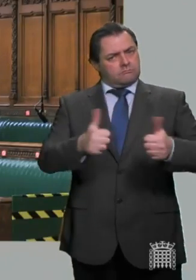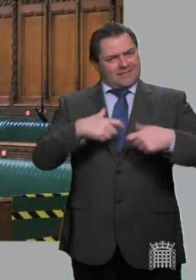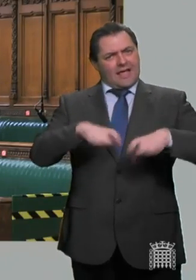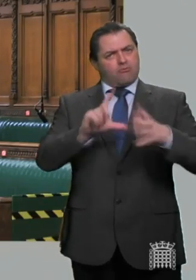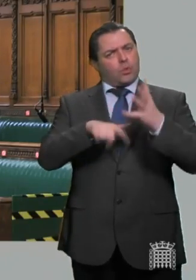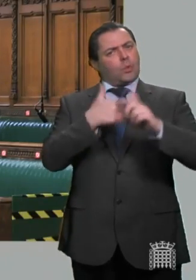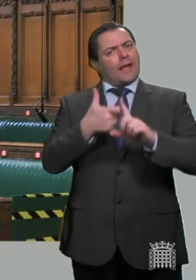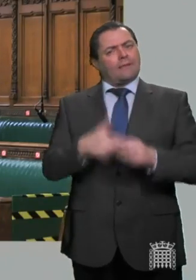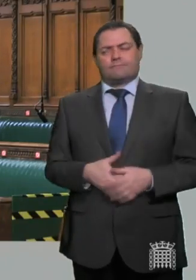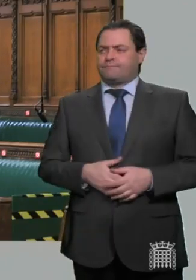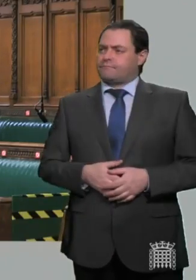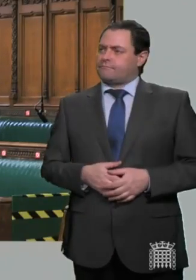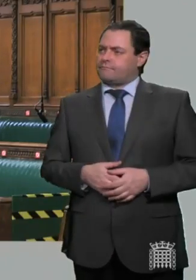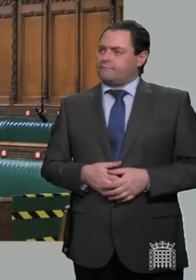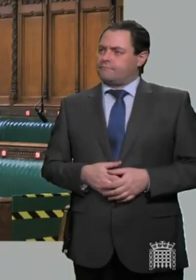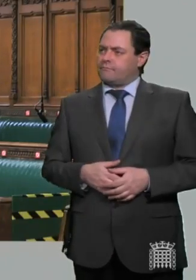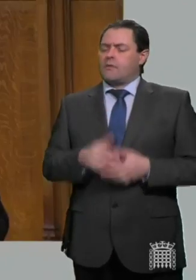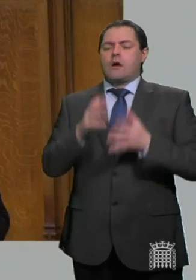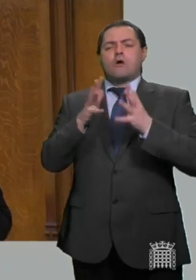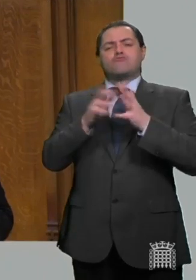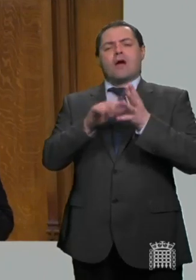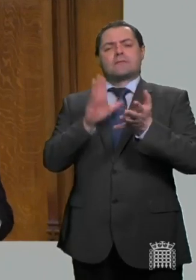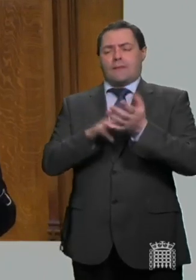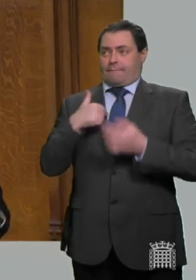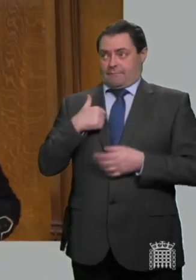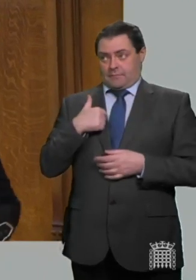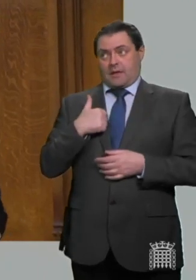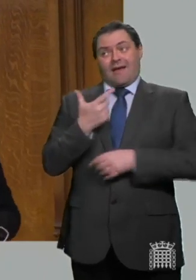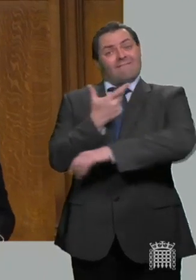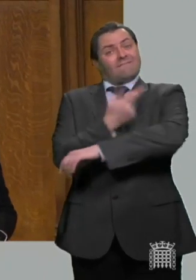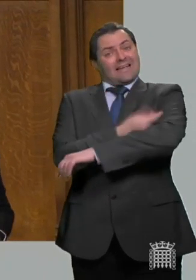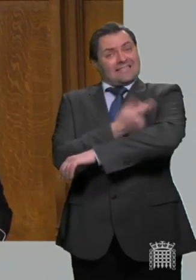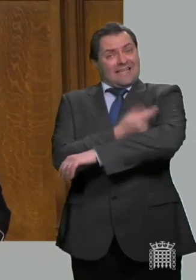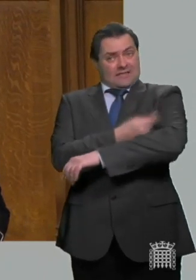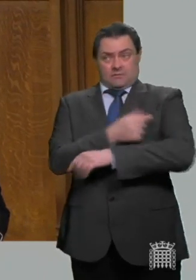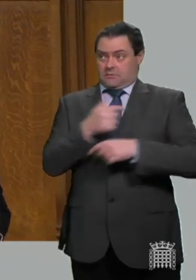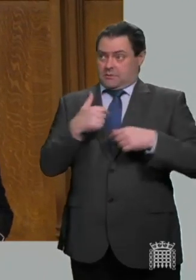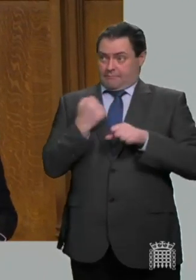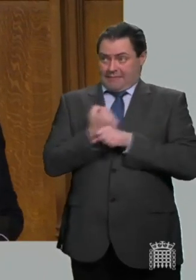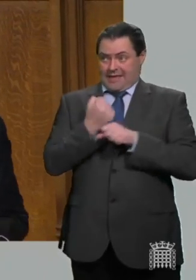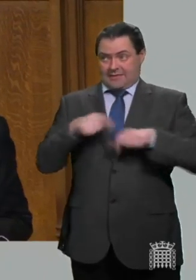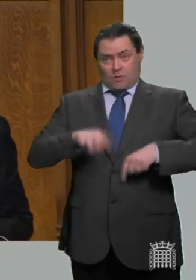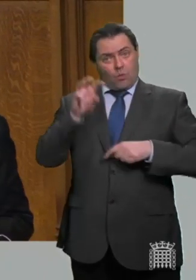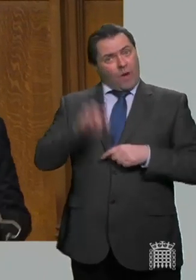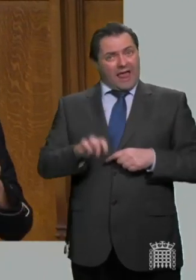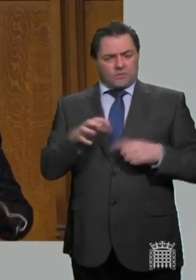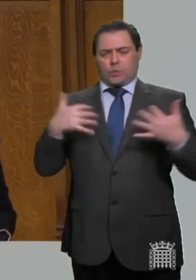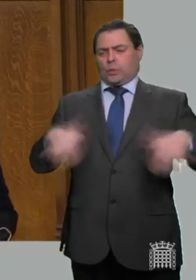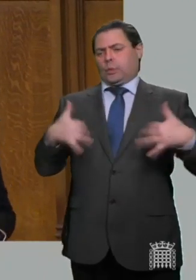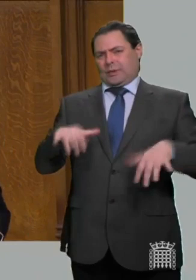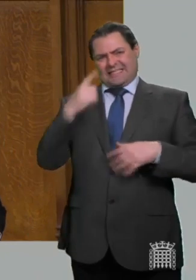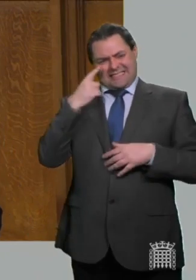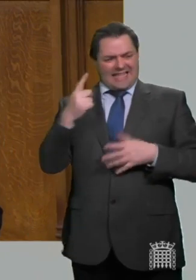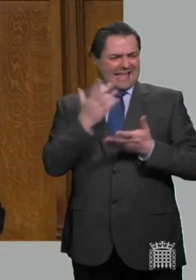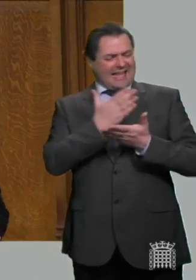Our British vaccine, finished in Waghart in Wrexham, has shown the blow of exactly what the UK can achieve. In